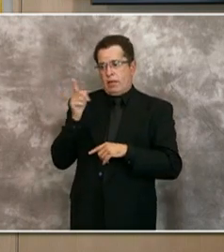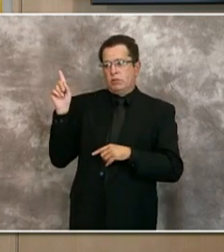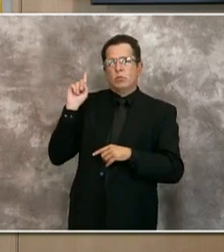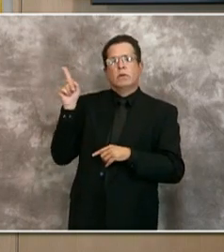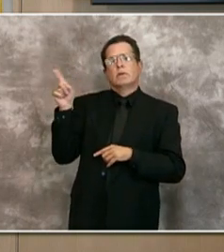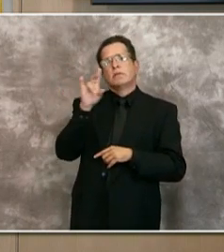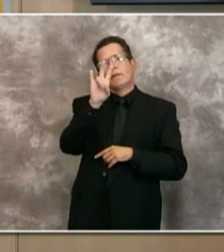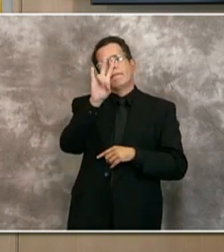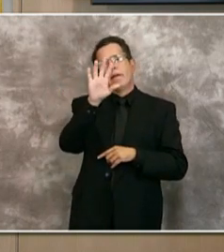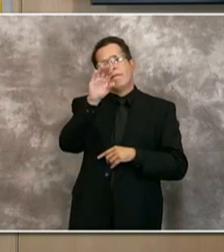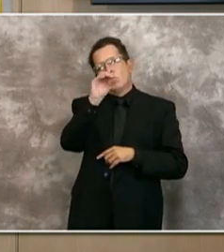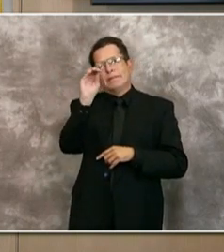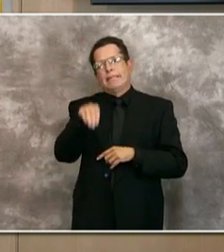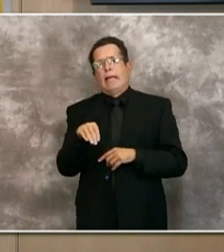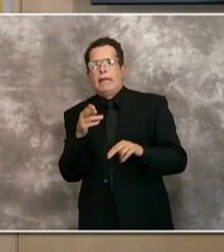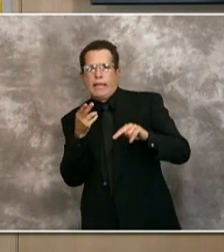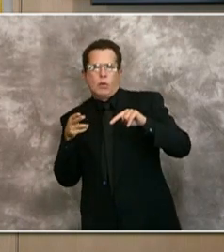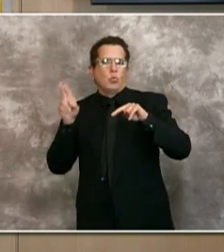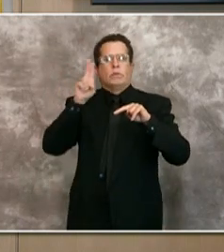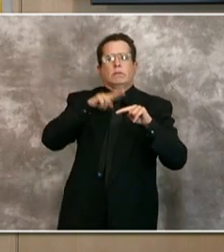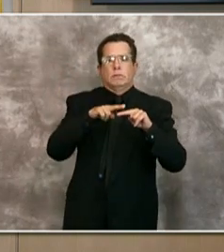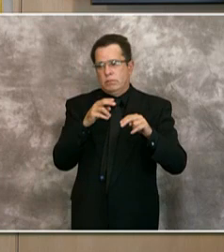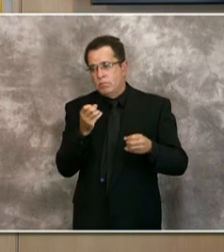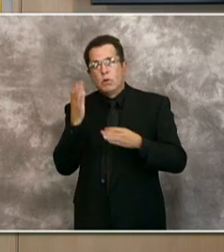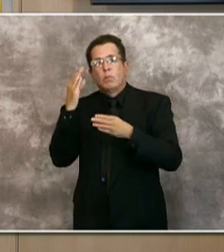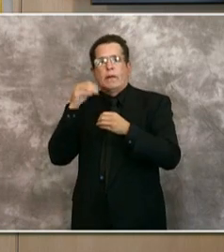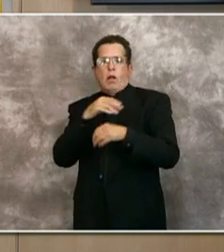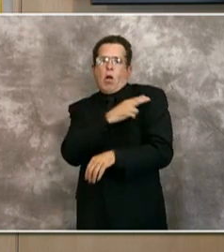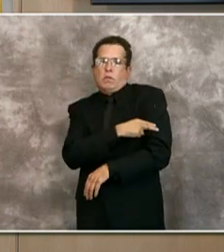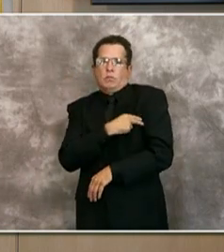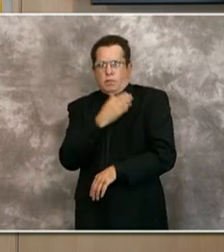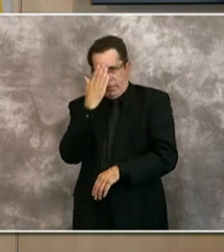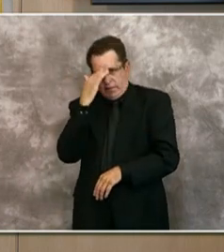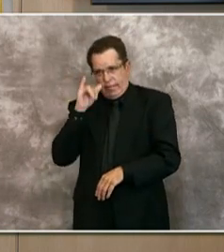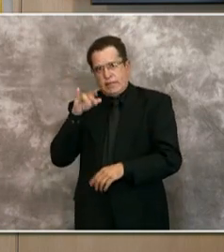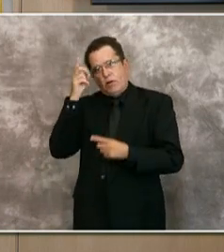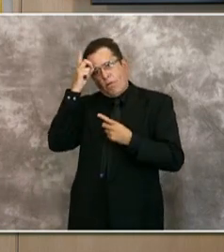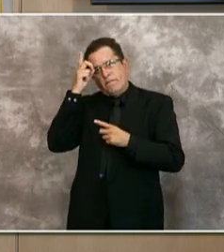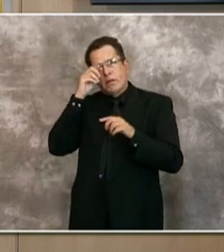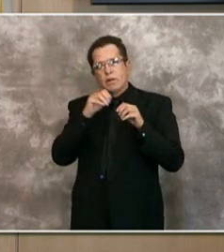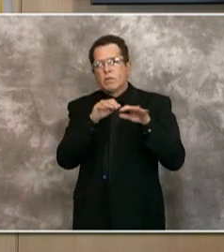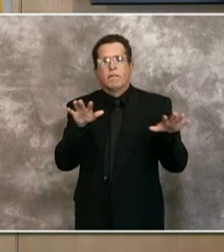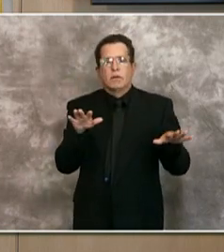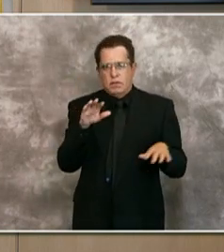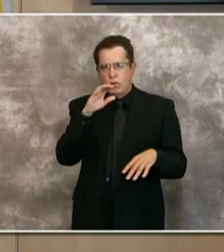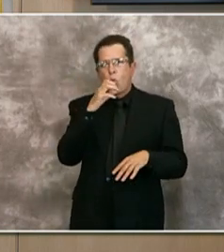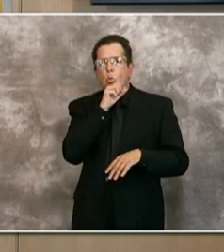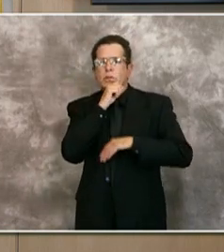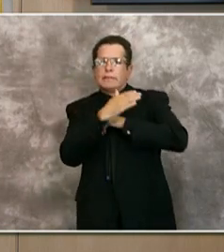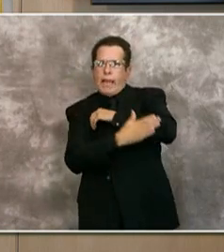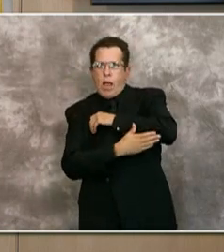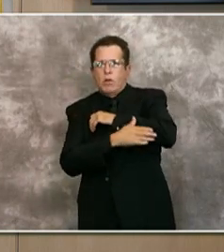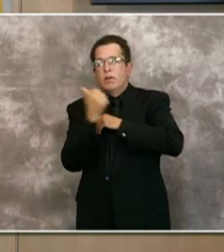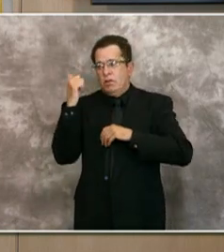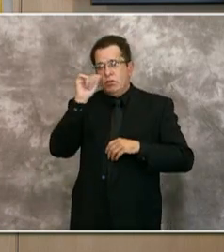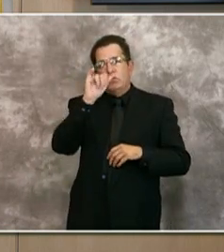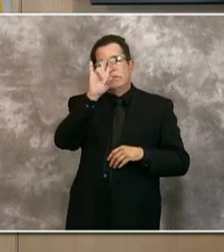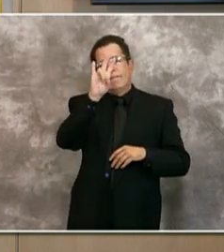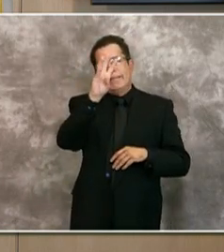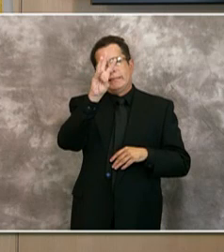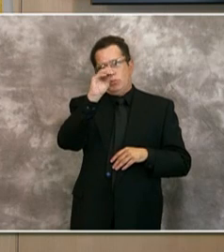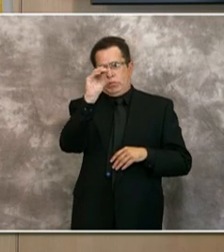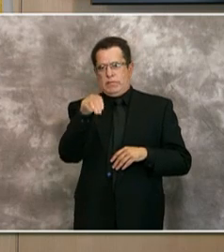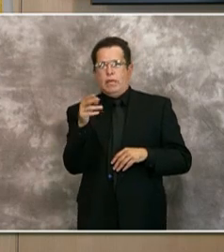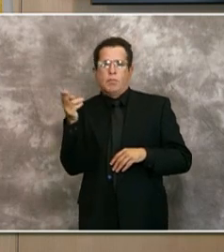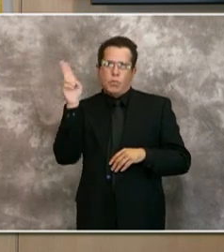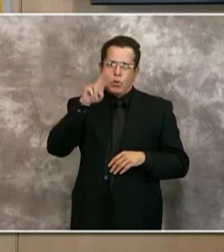75% increase in their hospitalizations from COVID-19. Orange County has had a 76% spike